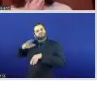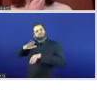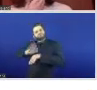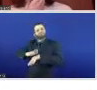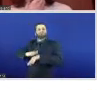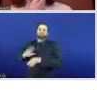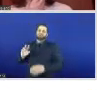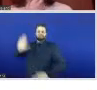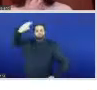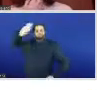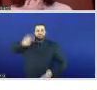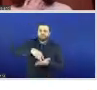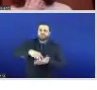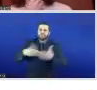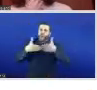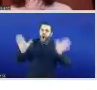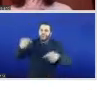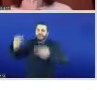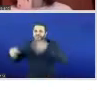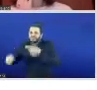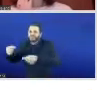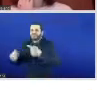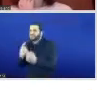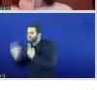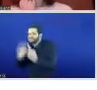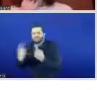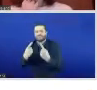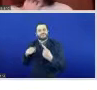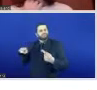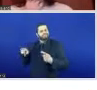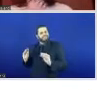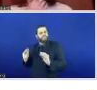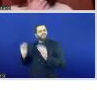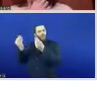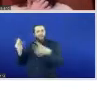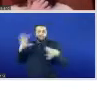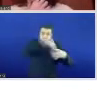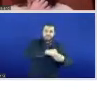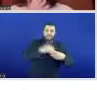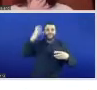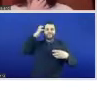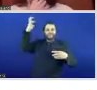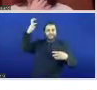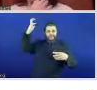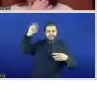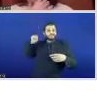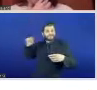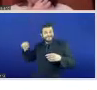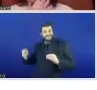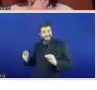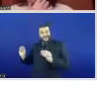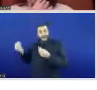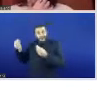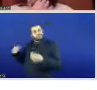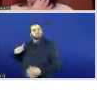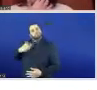be youth activists? And then that has been, there's been a very thorough, I think, process of mainstreaming that. There's